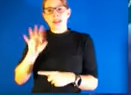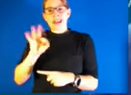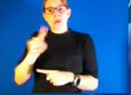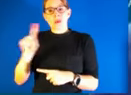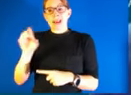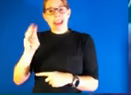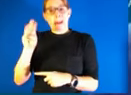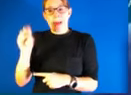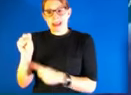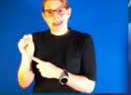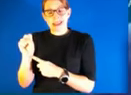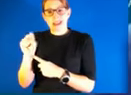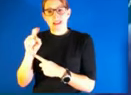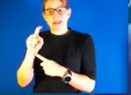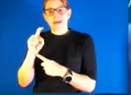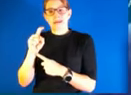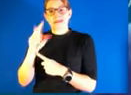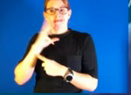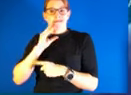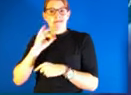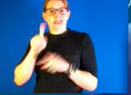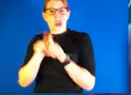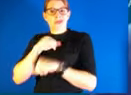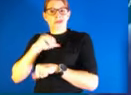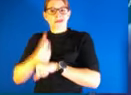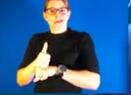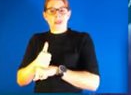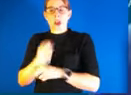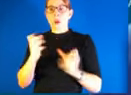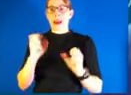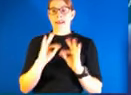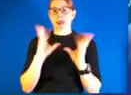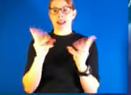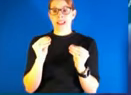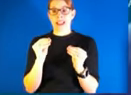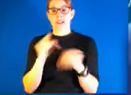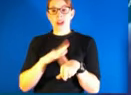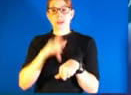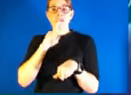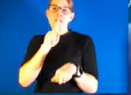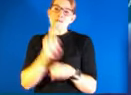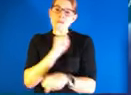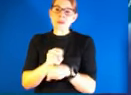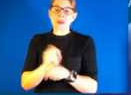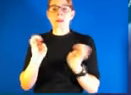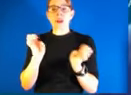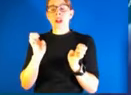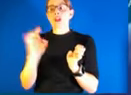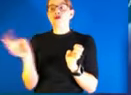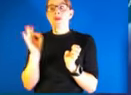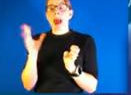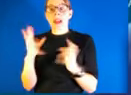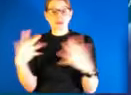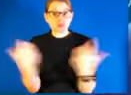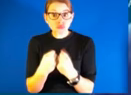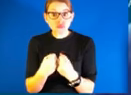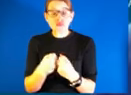in. So we're trying to keep ambulances available for the true emergencies, traumatic injuries, car